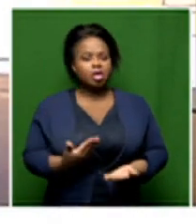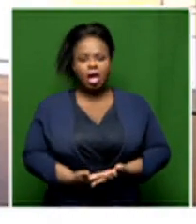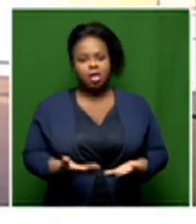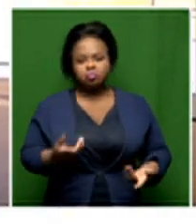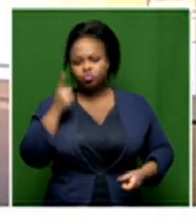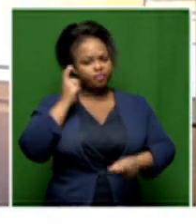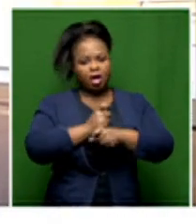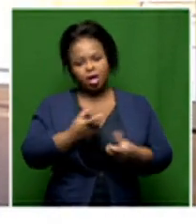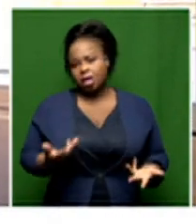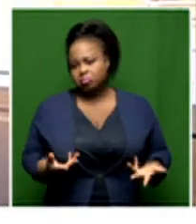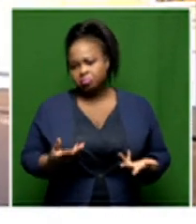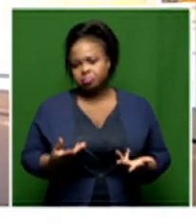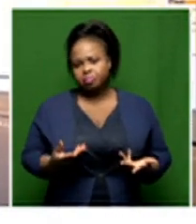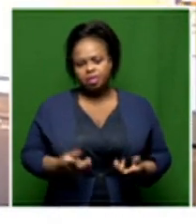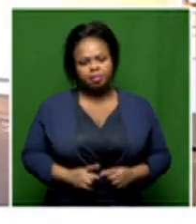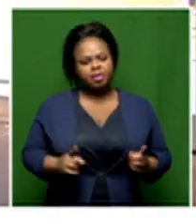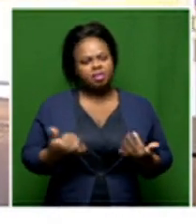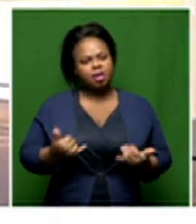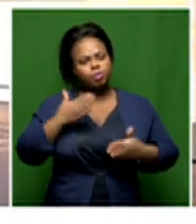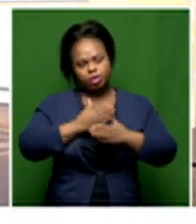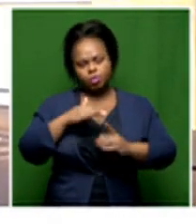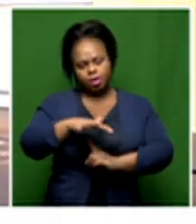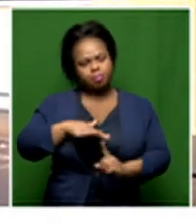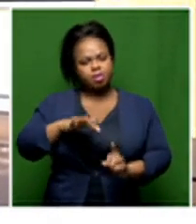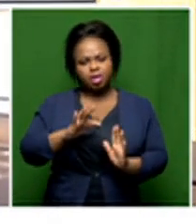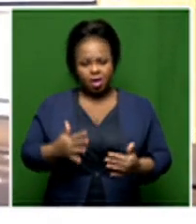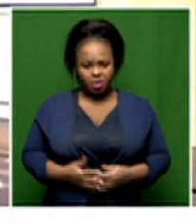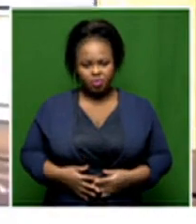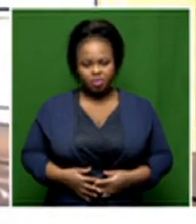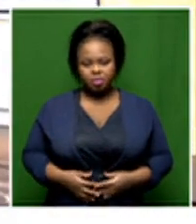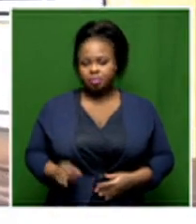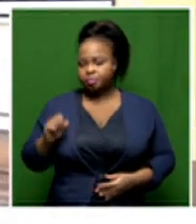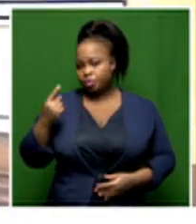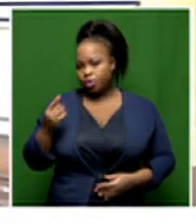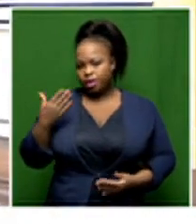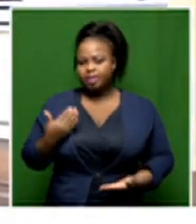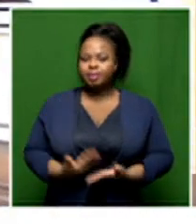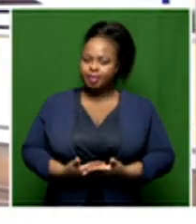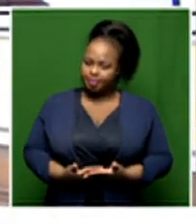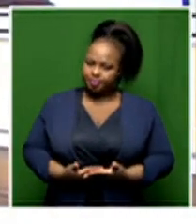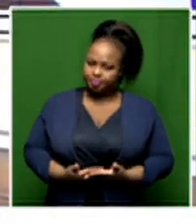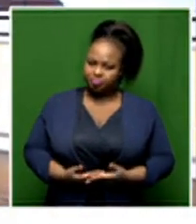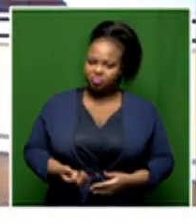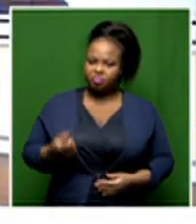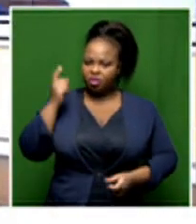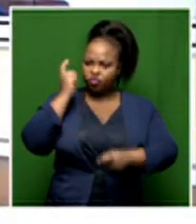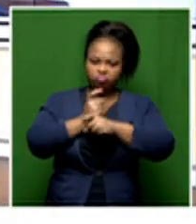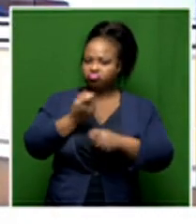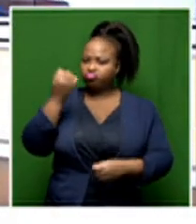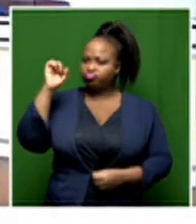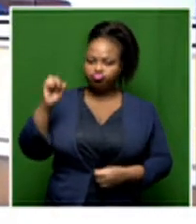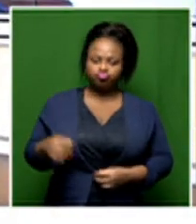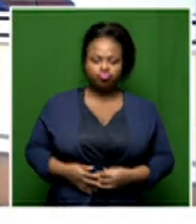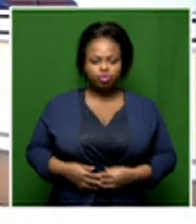vaccinated. How does that play out in the workplace? Can someone, for example, then again refuse to